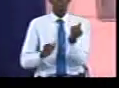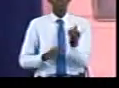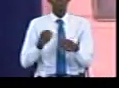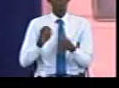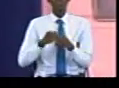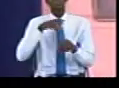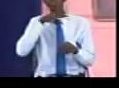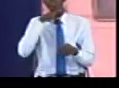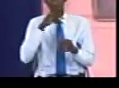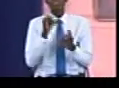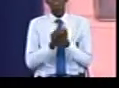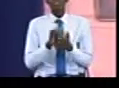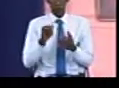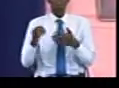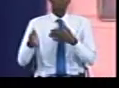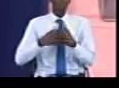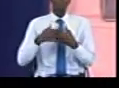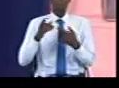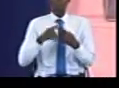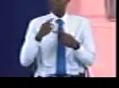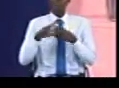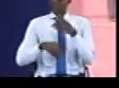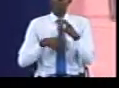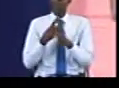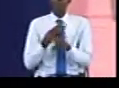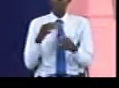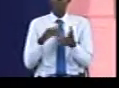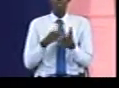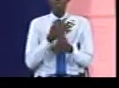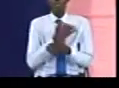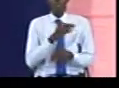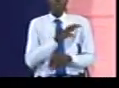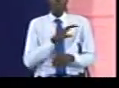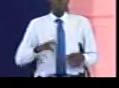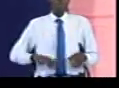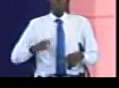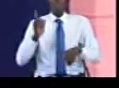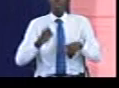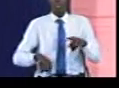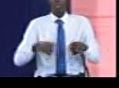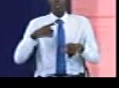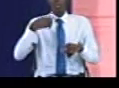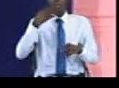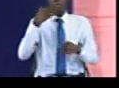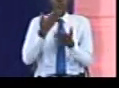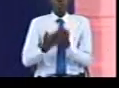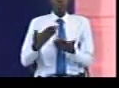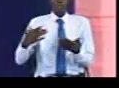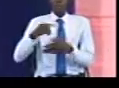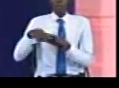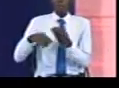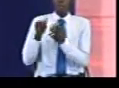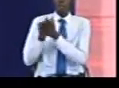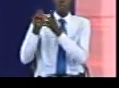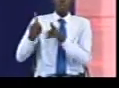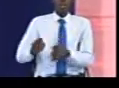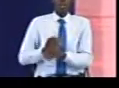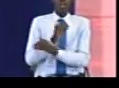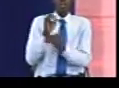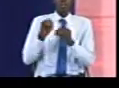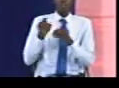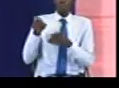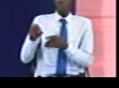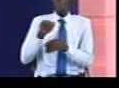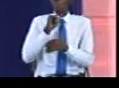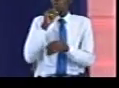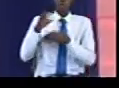the world again. And Christ cannot testify about him anymore. Christ cannot be a witness anymore that is not of the world, even as